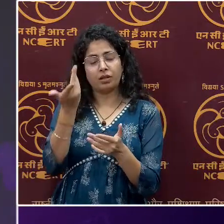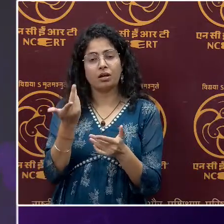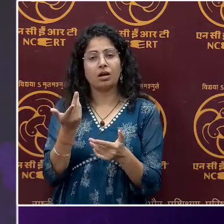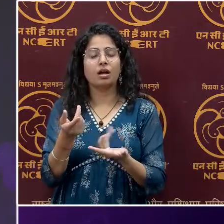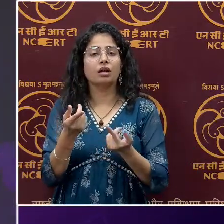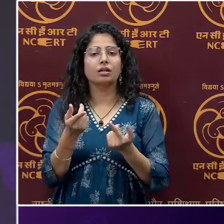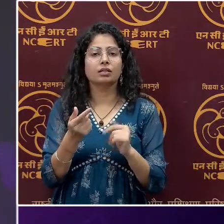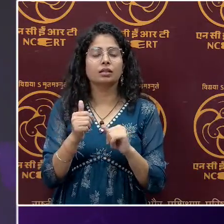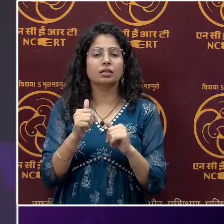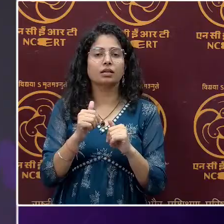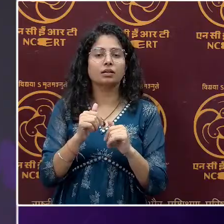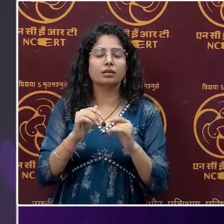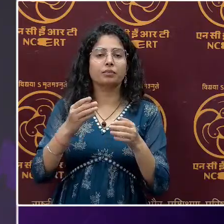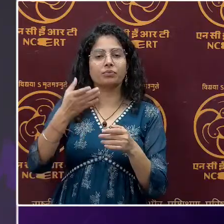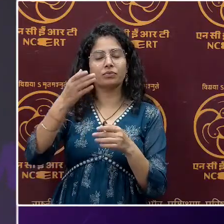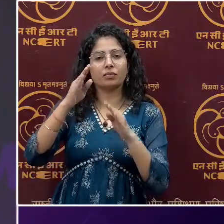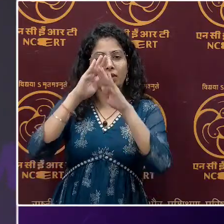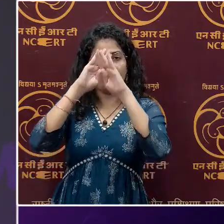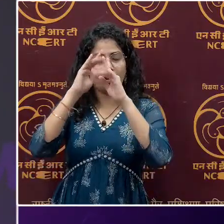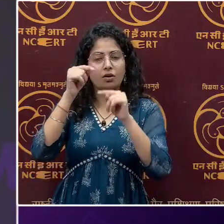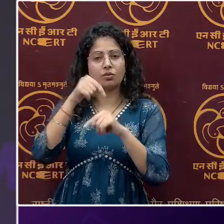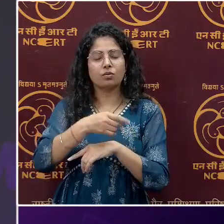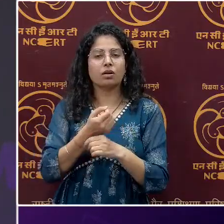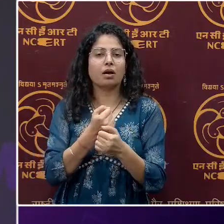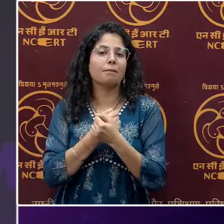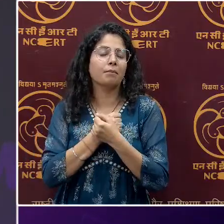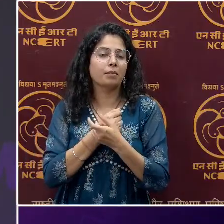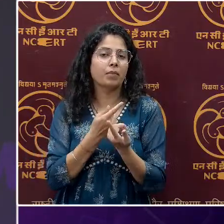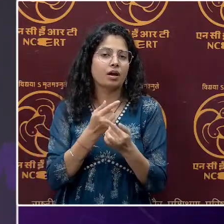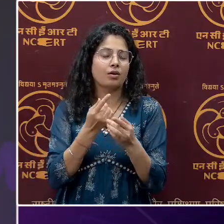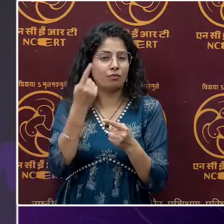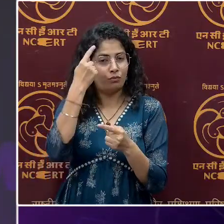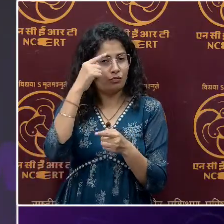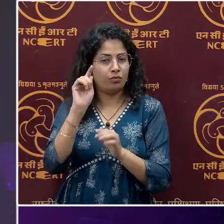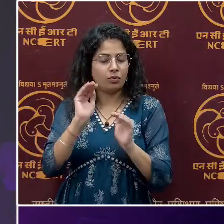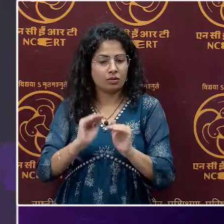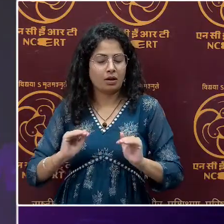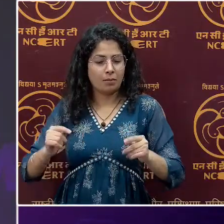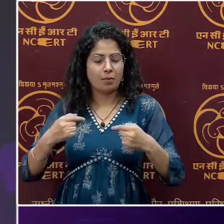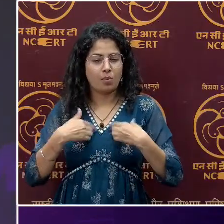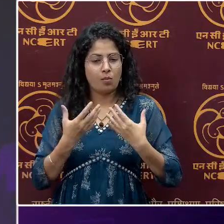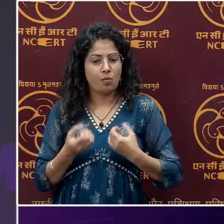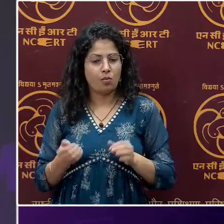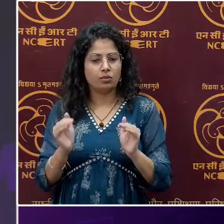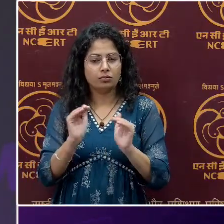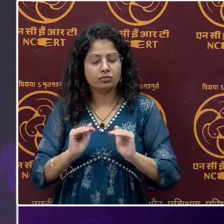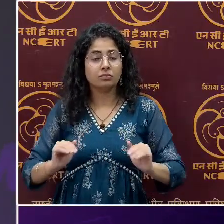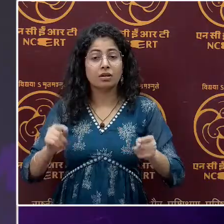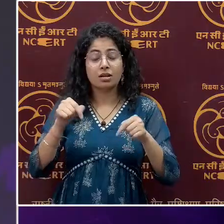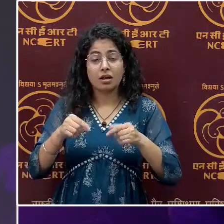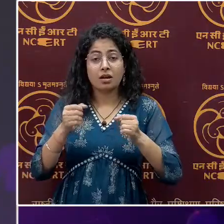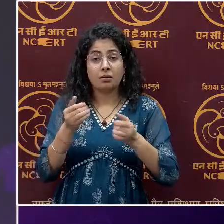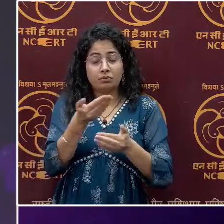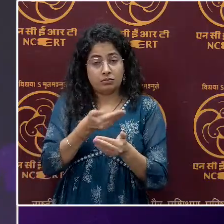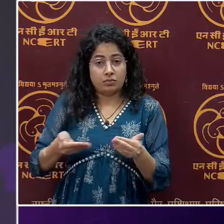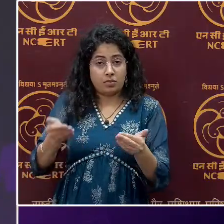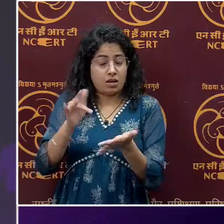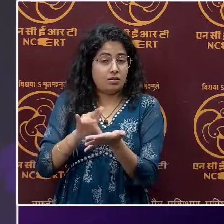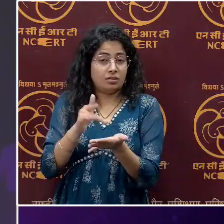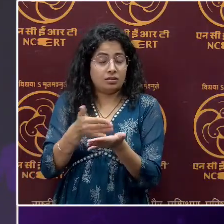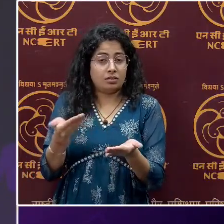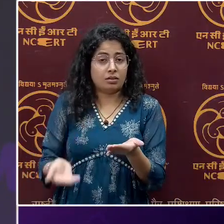of Pandit Nehru for the kids, you know. So especially I would like to mention here that this place where we are sitting right now and doing this program